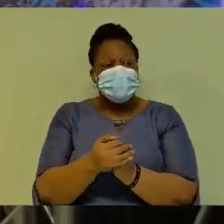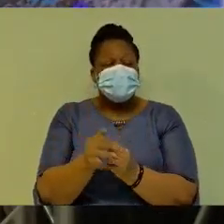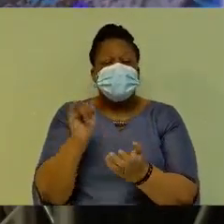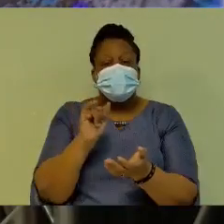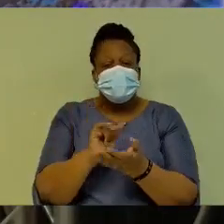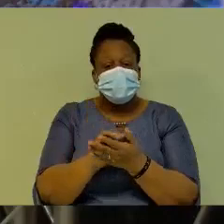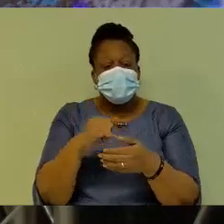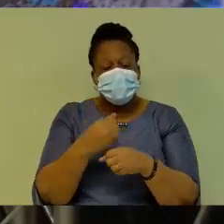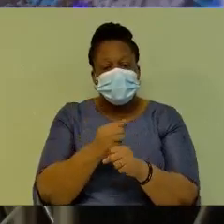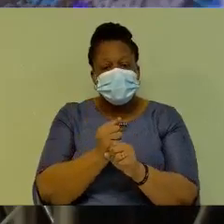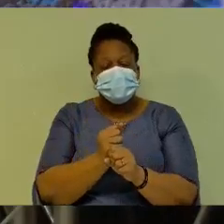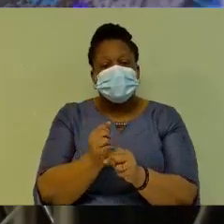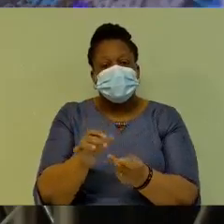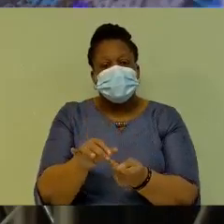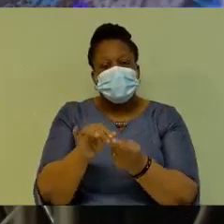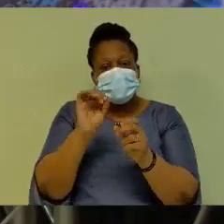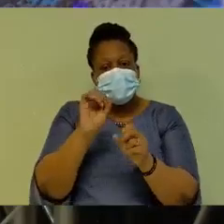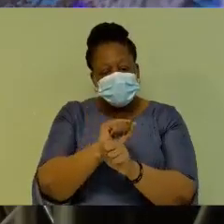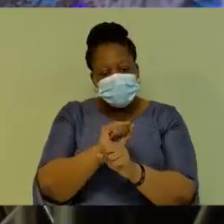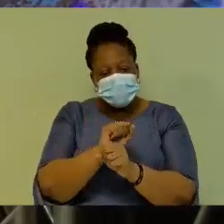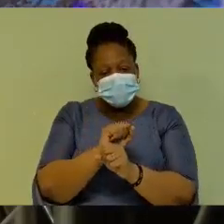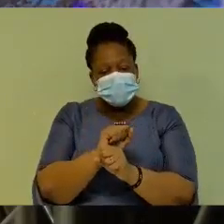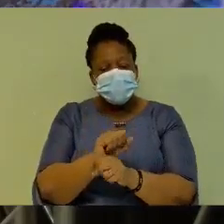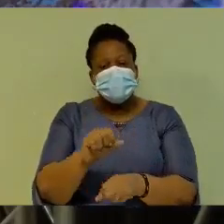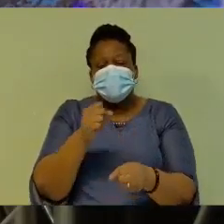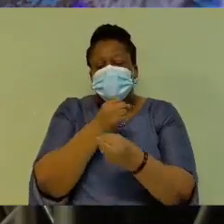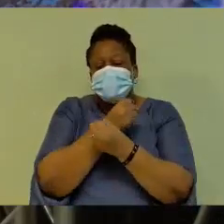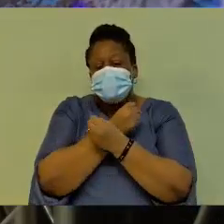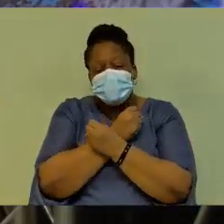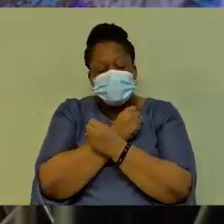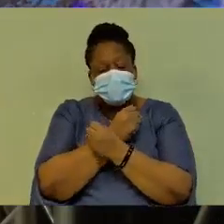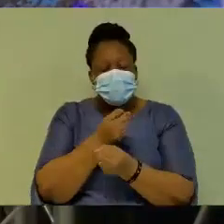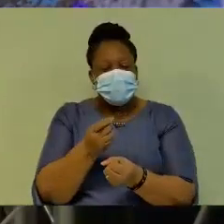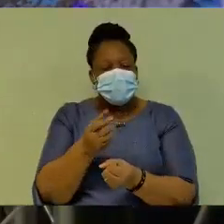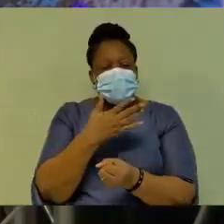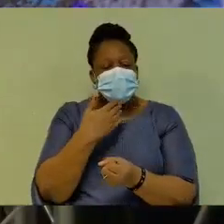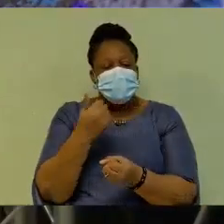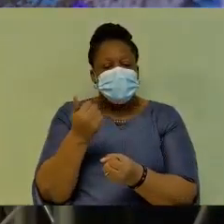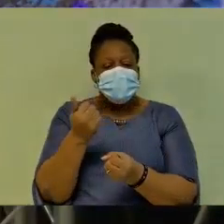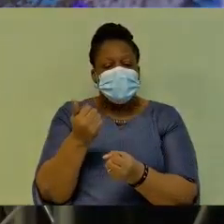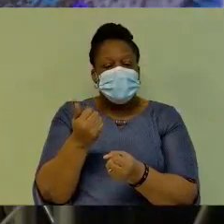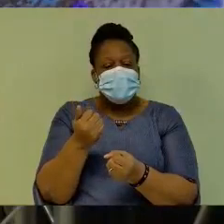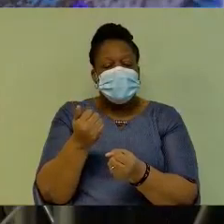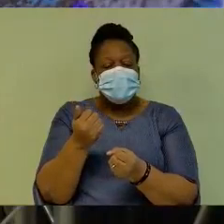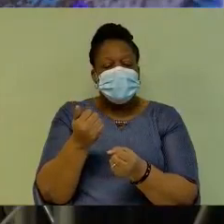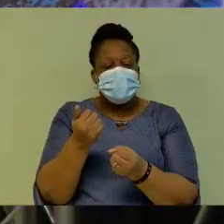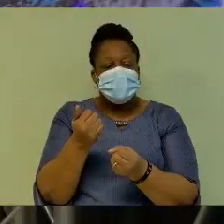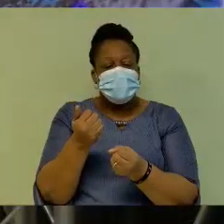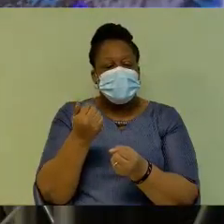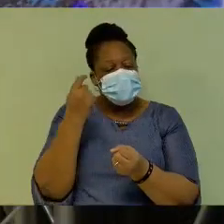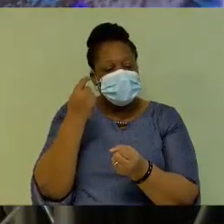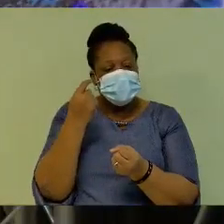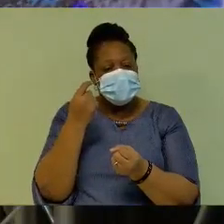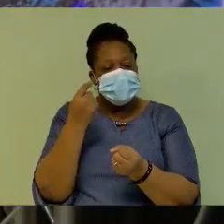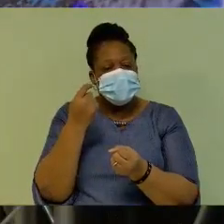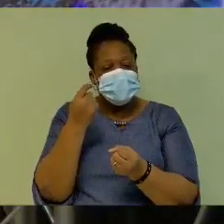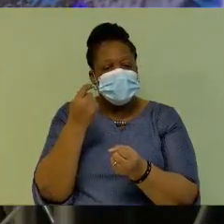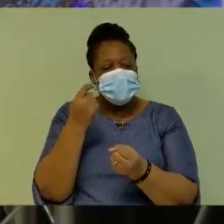work, their compassion, their dedication, their